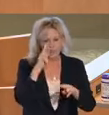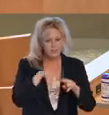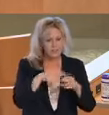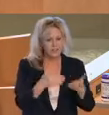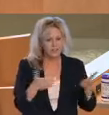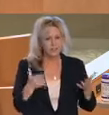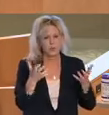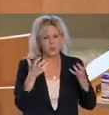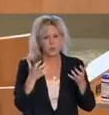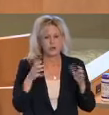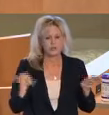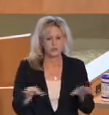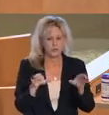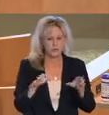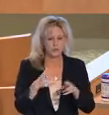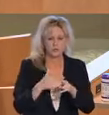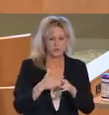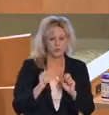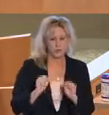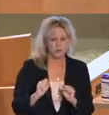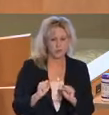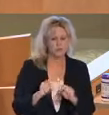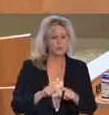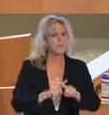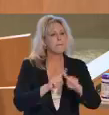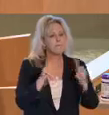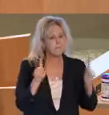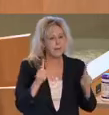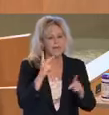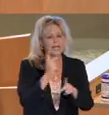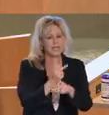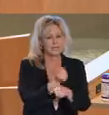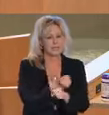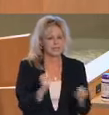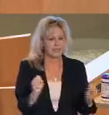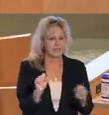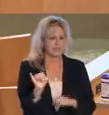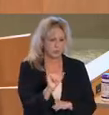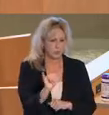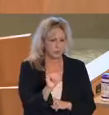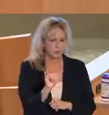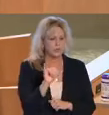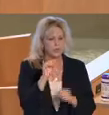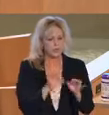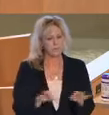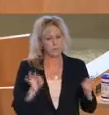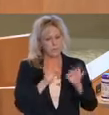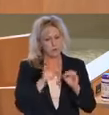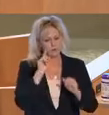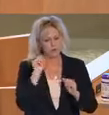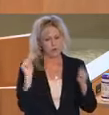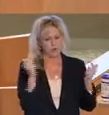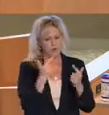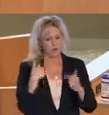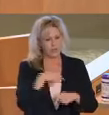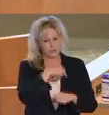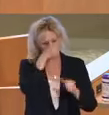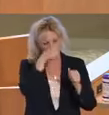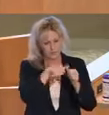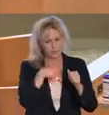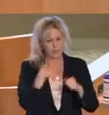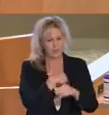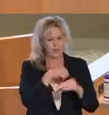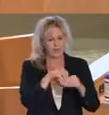that we want to do as quickly as we can, but keeping as safe as we can as well. And that's important for all of us to remember. We got to this